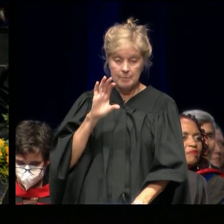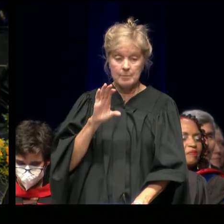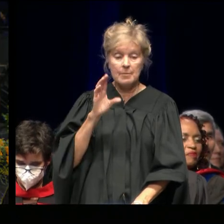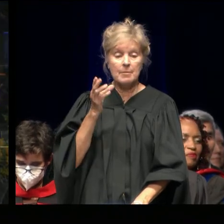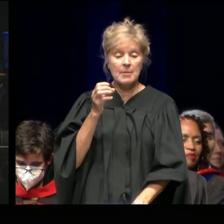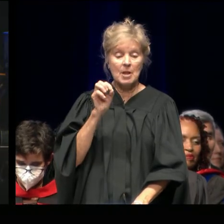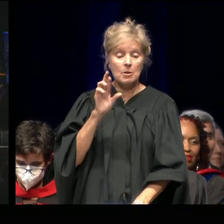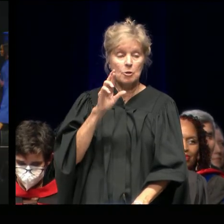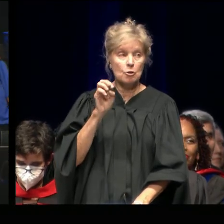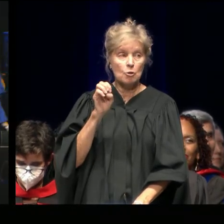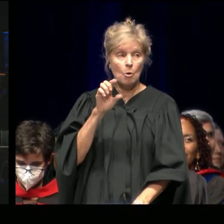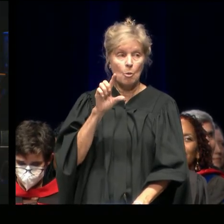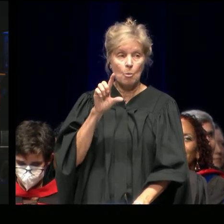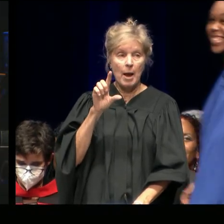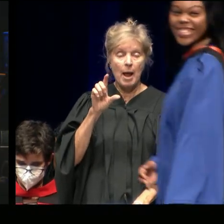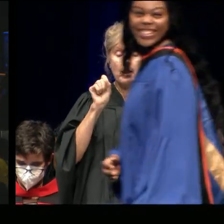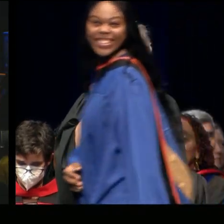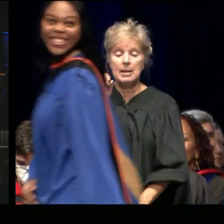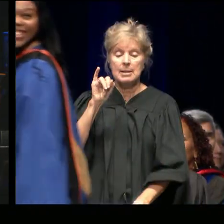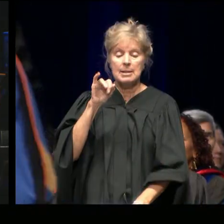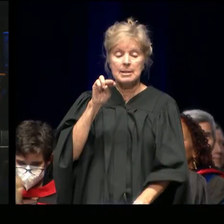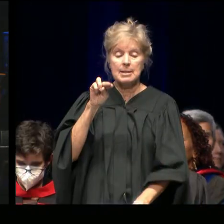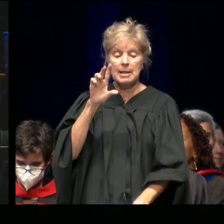Sherelle Sinclair.